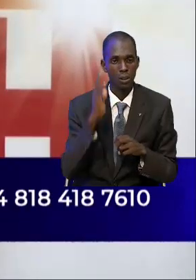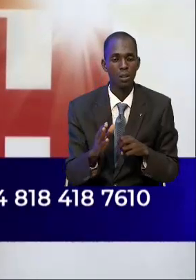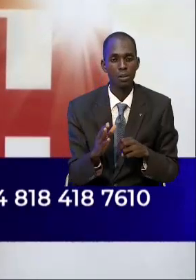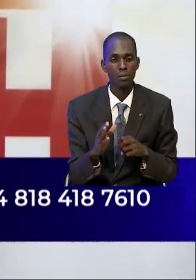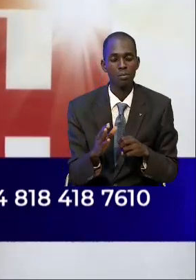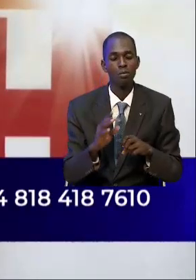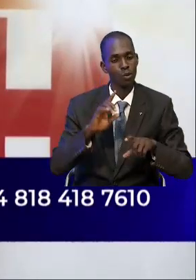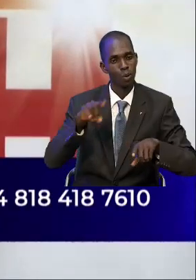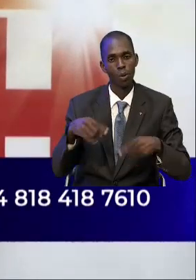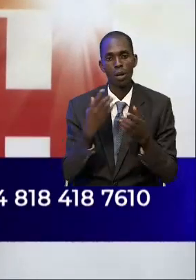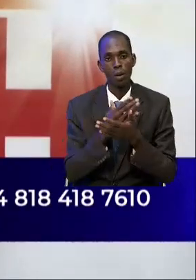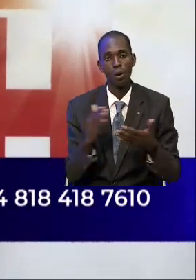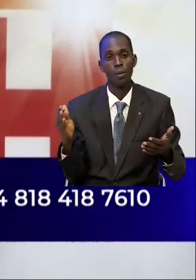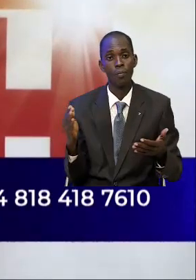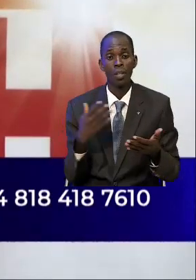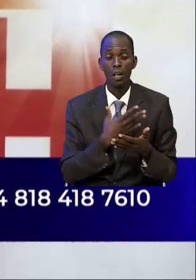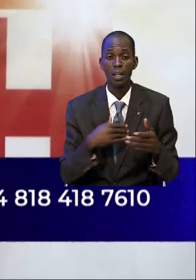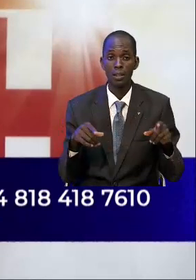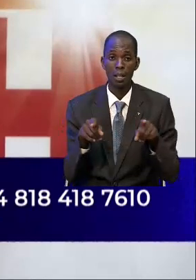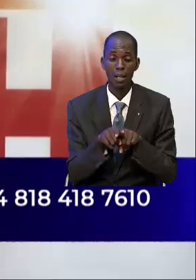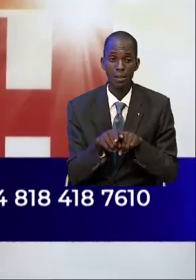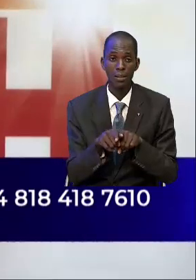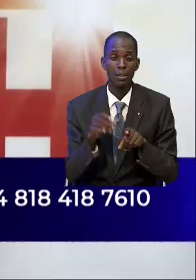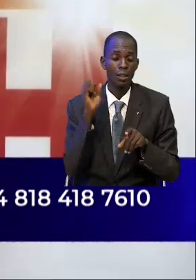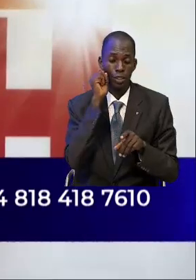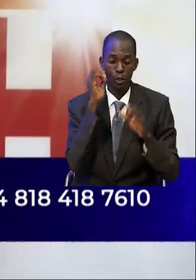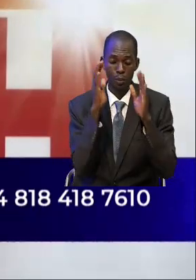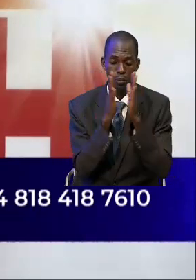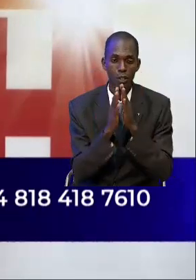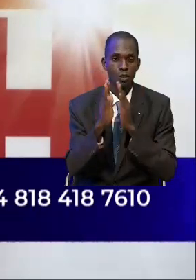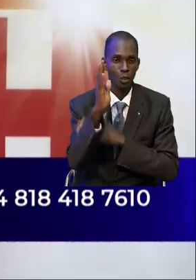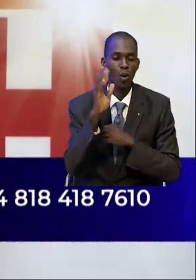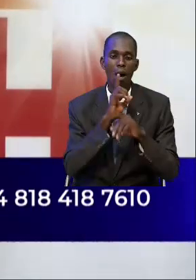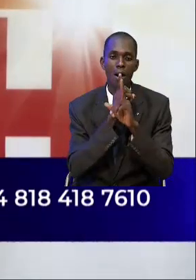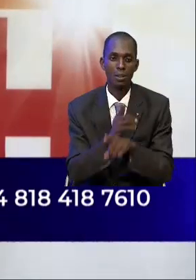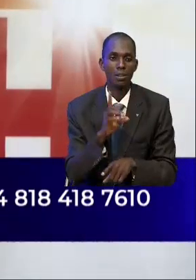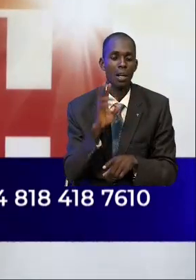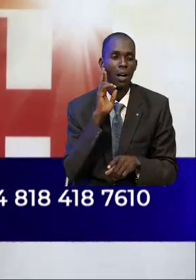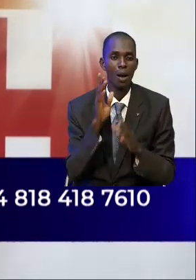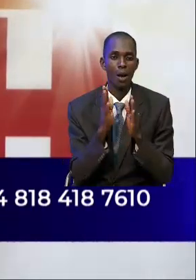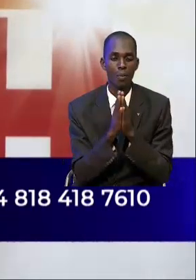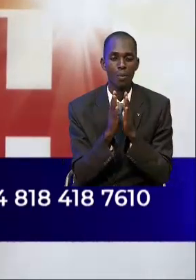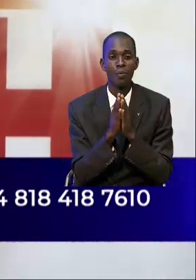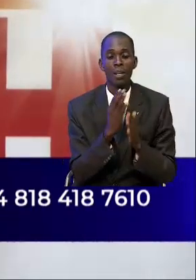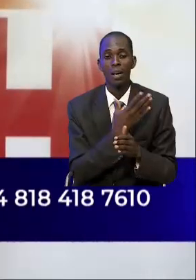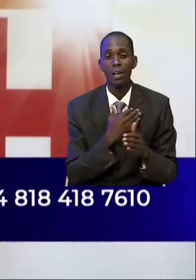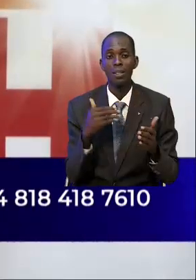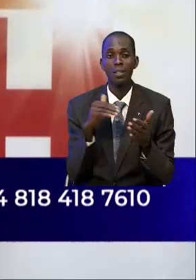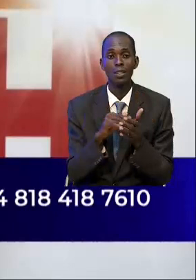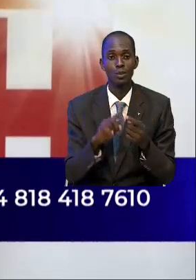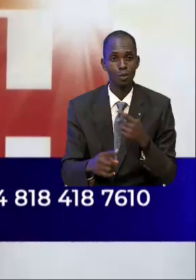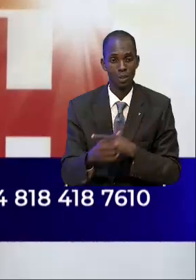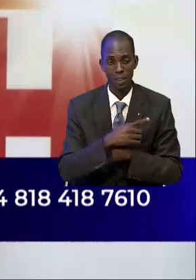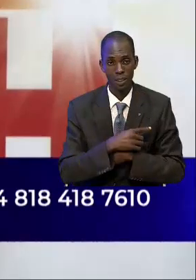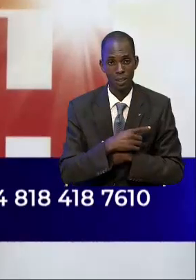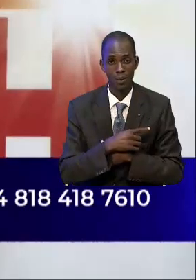face to face, all my problem shall be gone. And as I have prayed, God